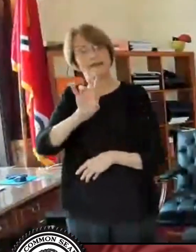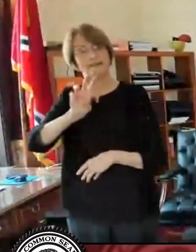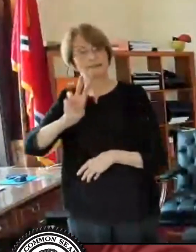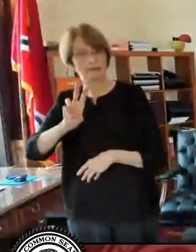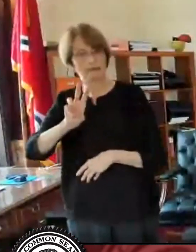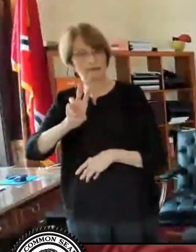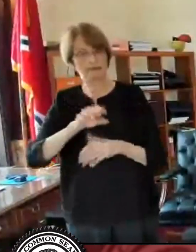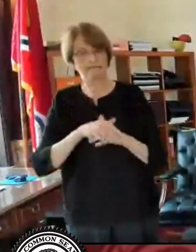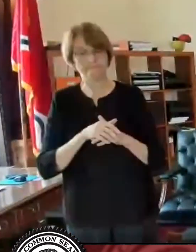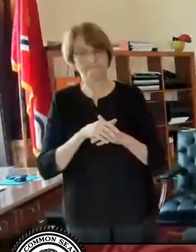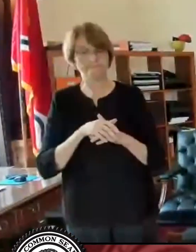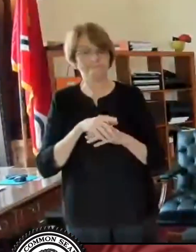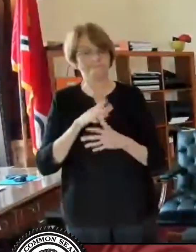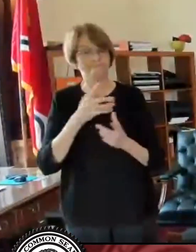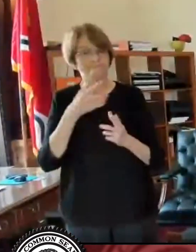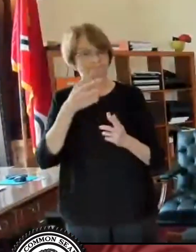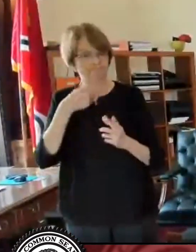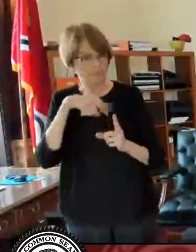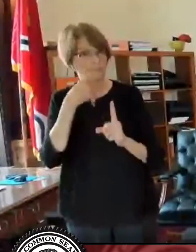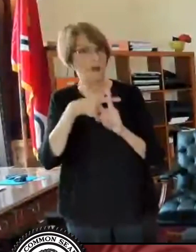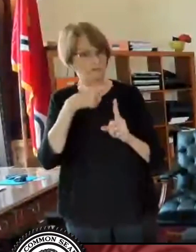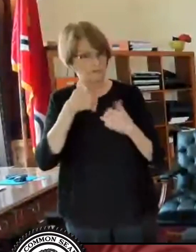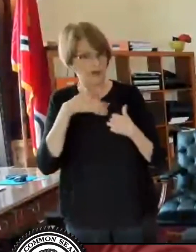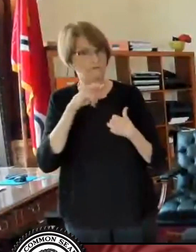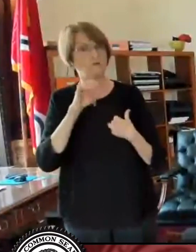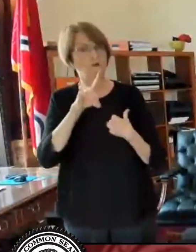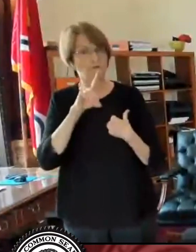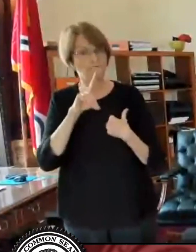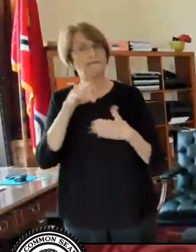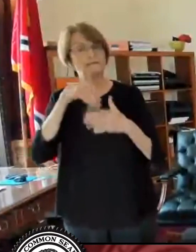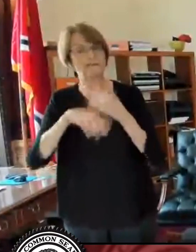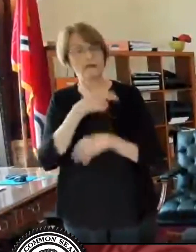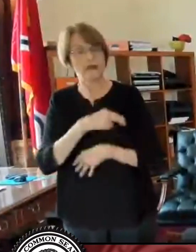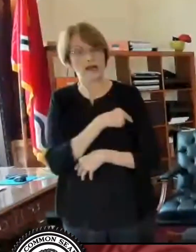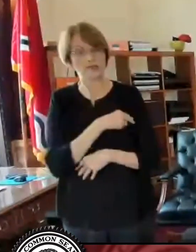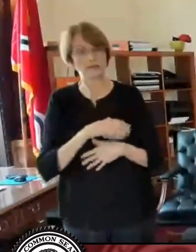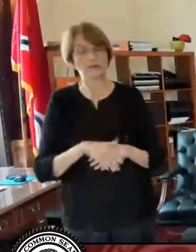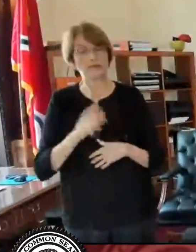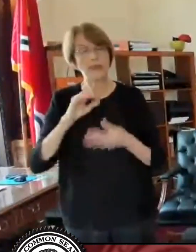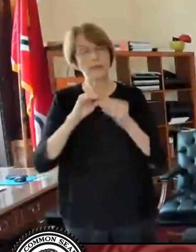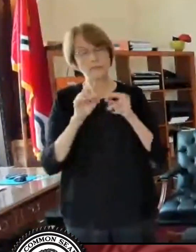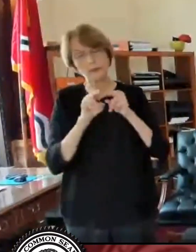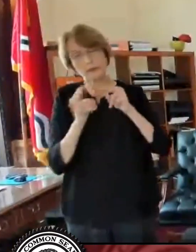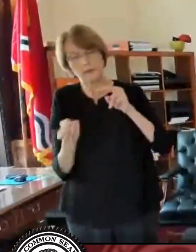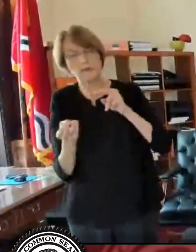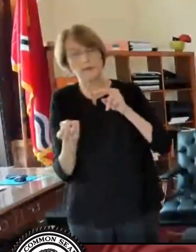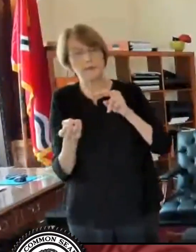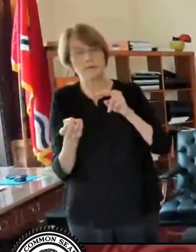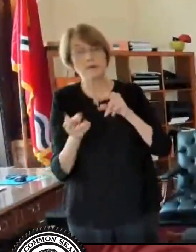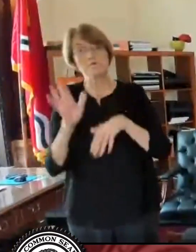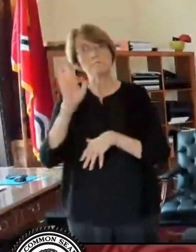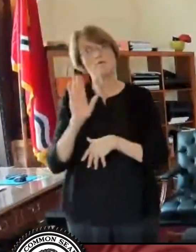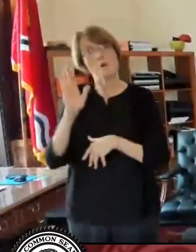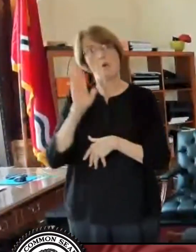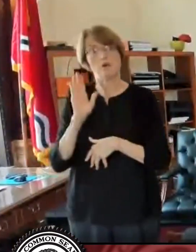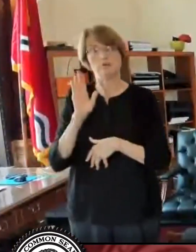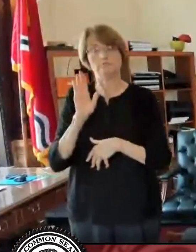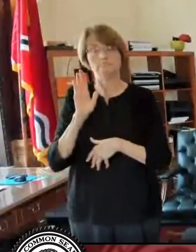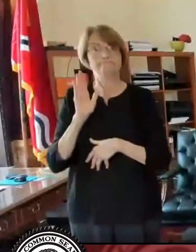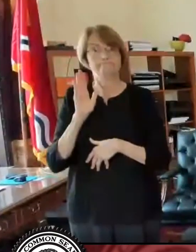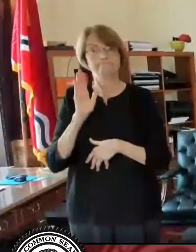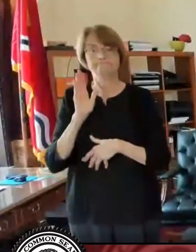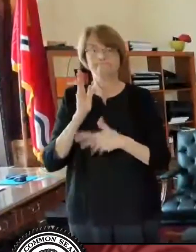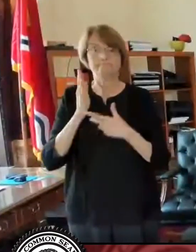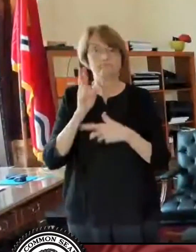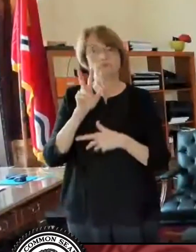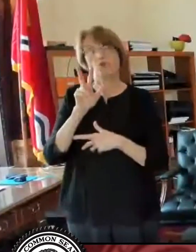286 COVID positive patients were hospitalized. That's down a tad from, it had been as high as